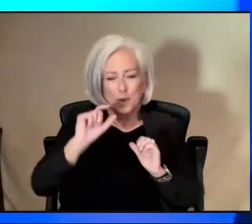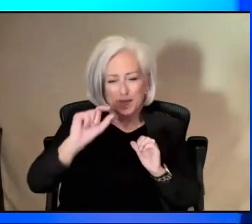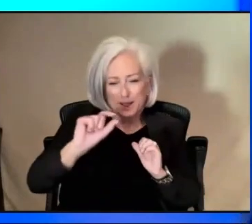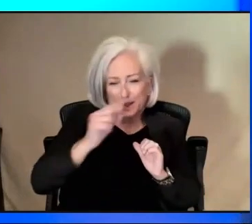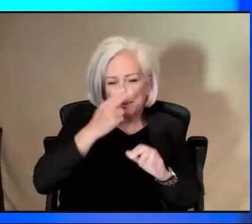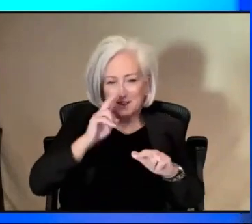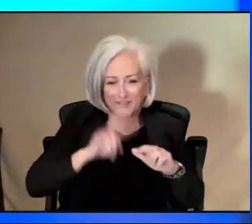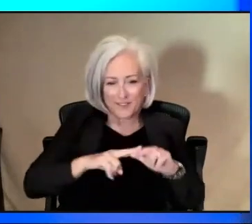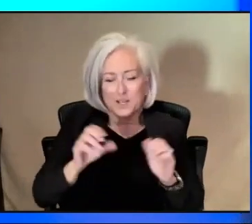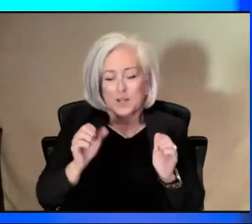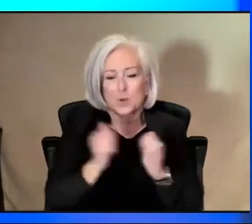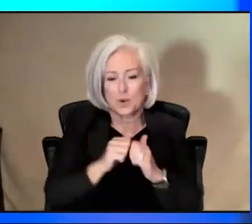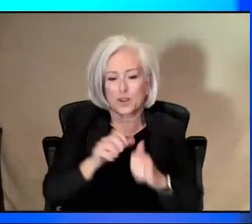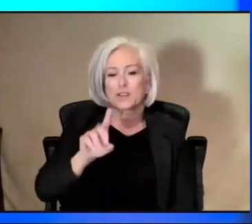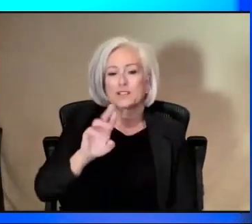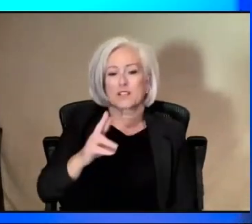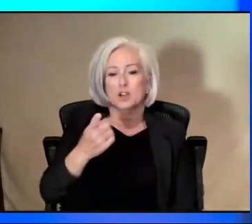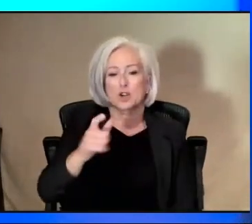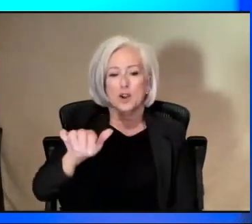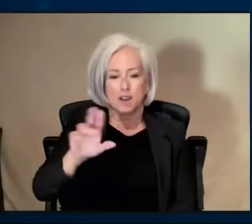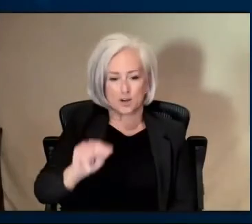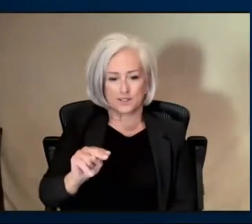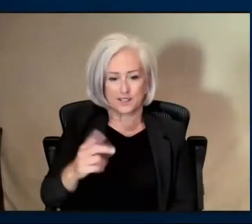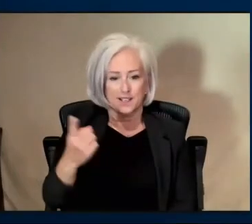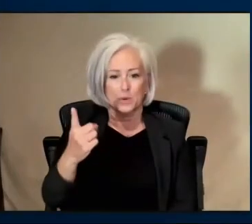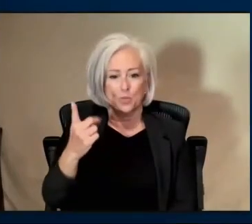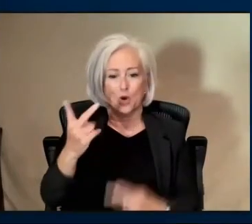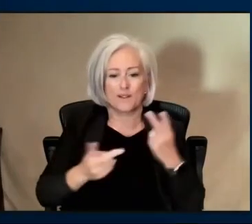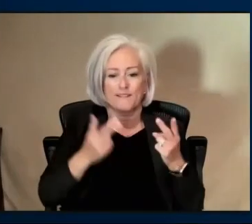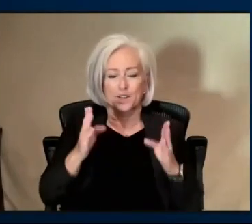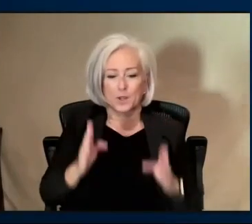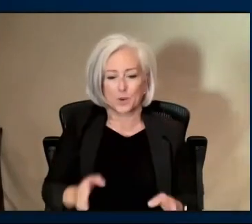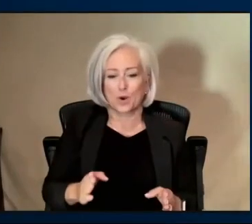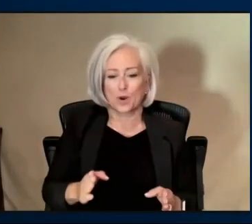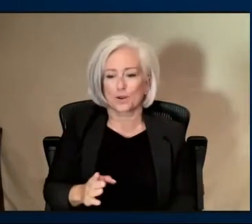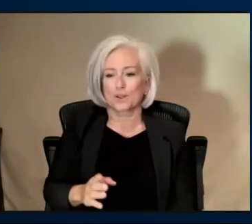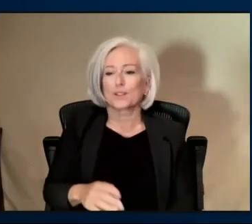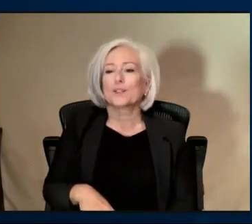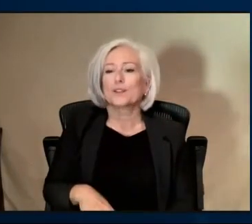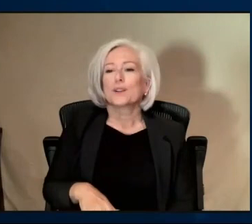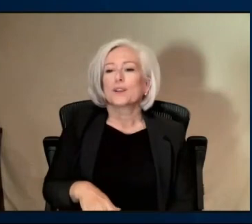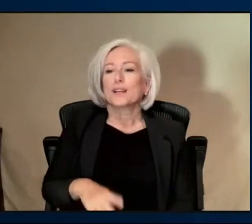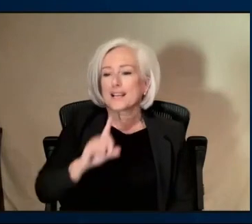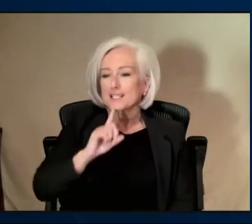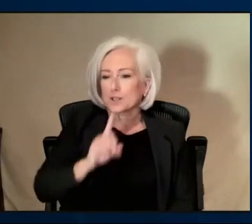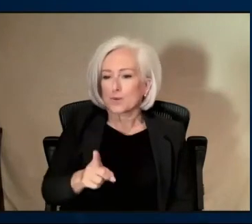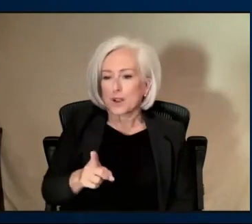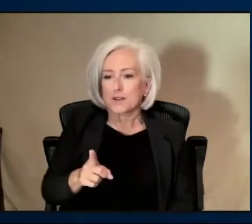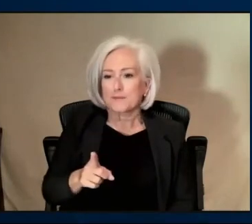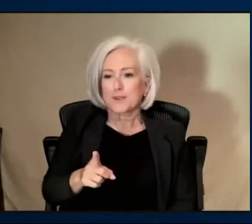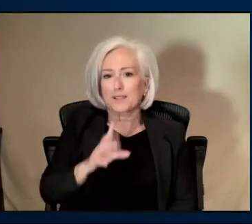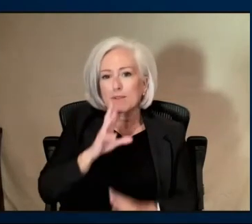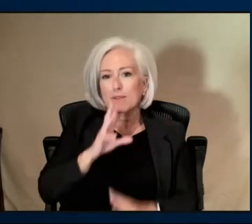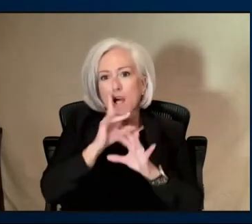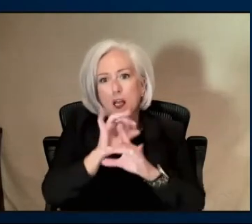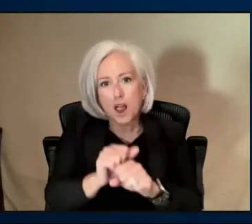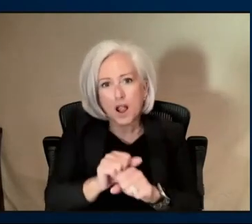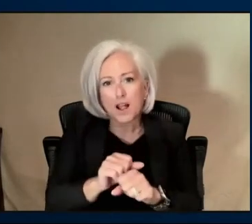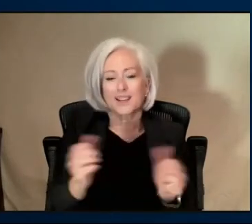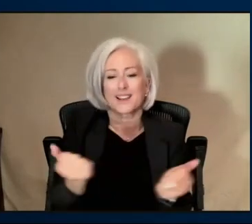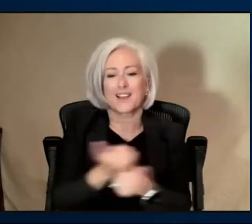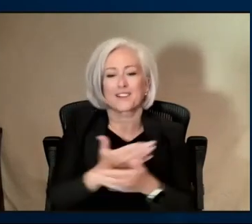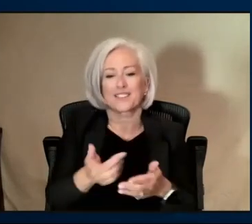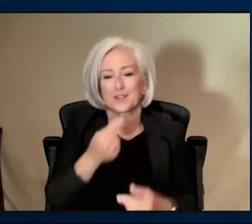Dr. Harrison and one of our viewers who definitely has been hanging on your every word. You're obviously very brilliant,